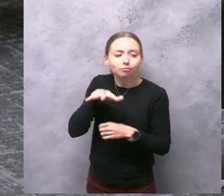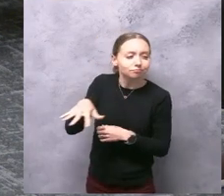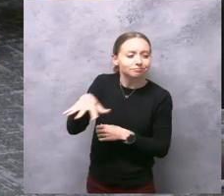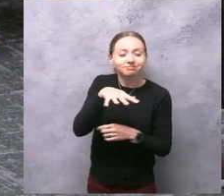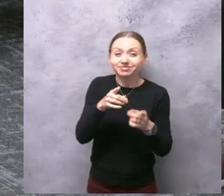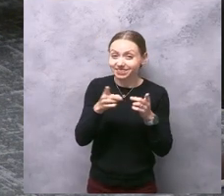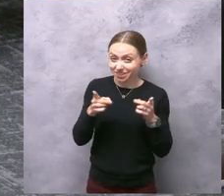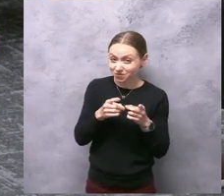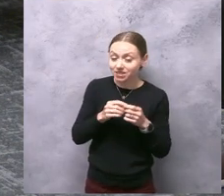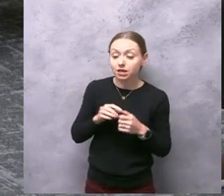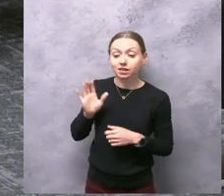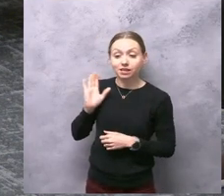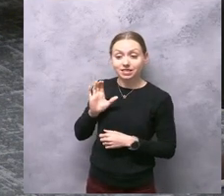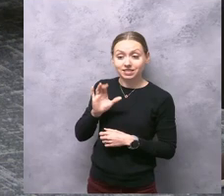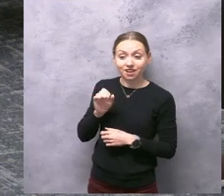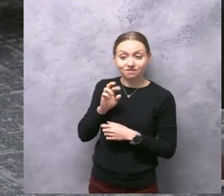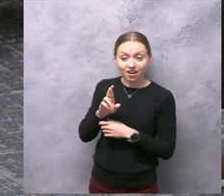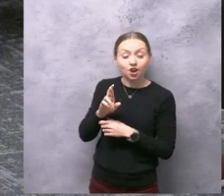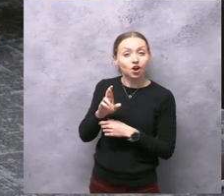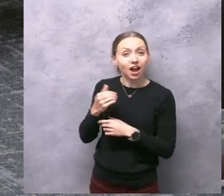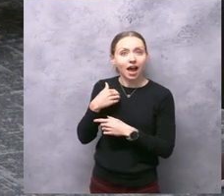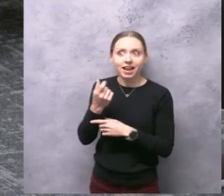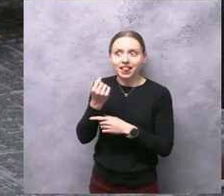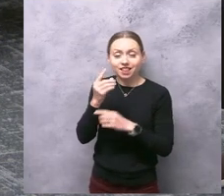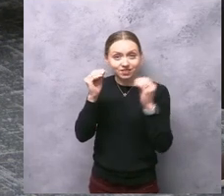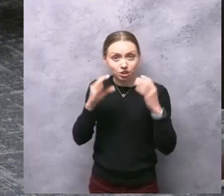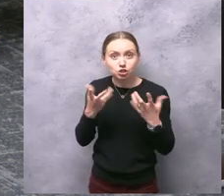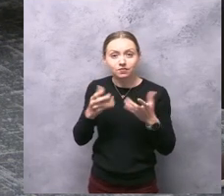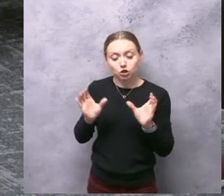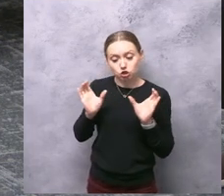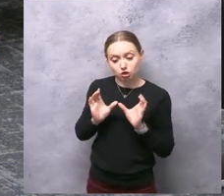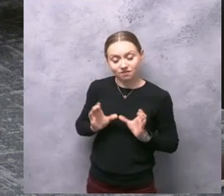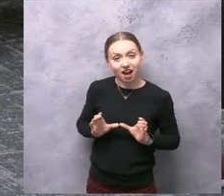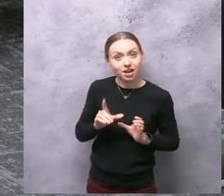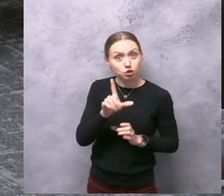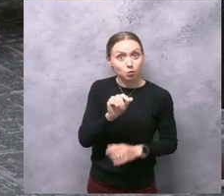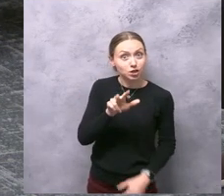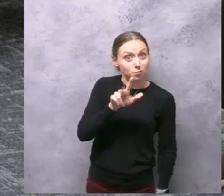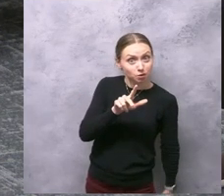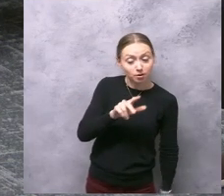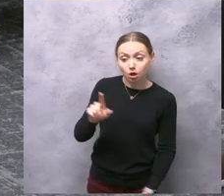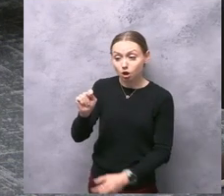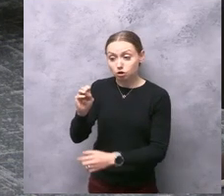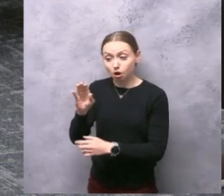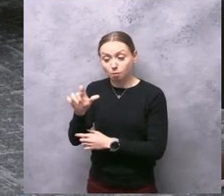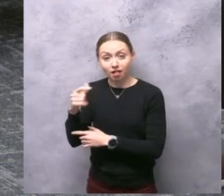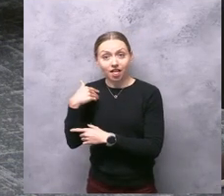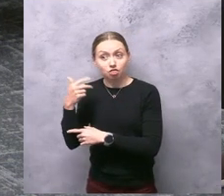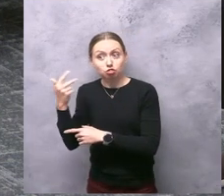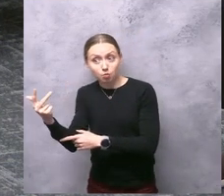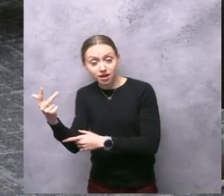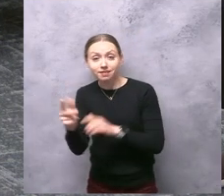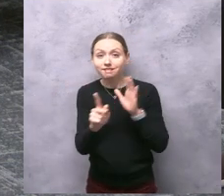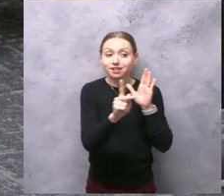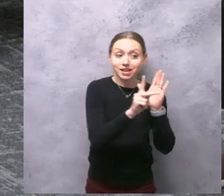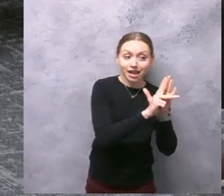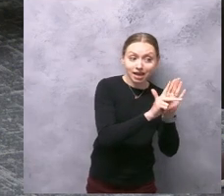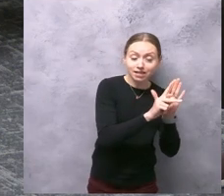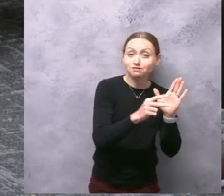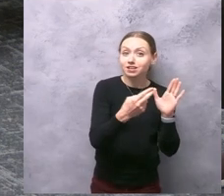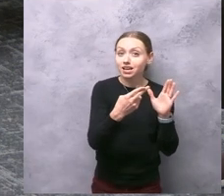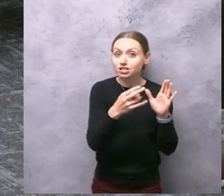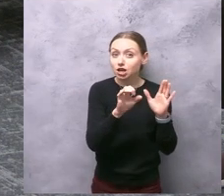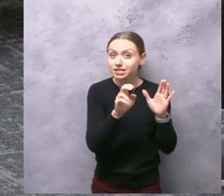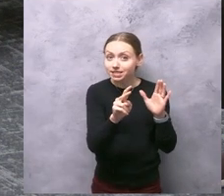Cypress-Fairbanks had 11 teachers certified in 2023. Tomball had three teachers certified. Katy and Houston each had two teachers